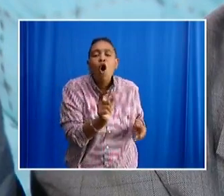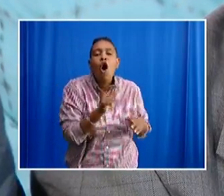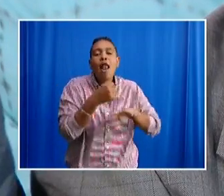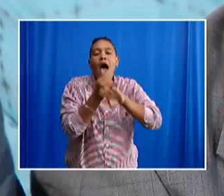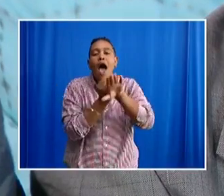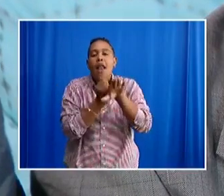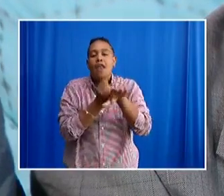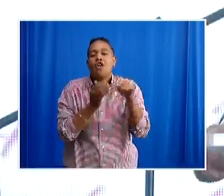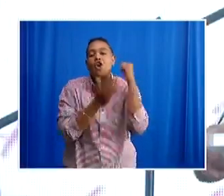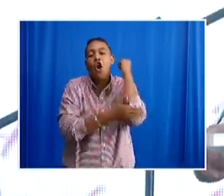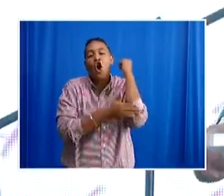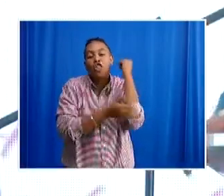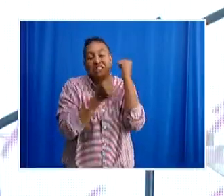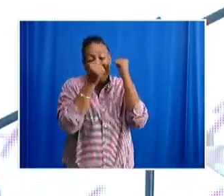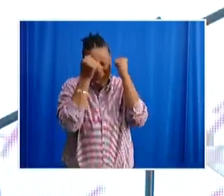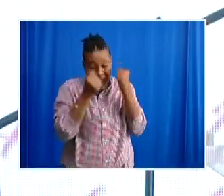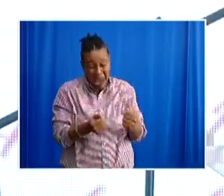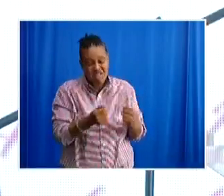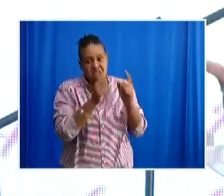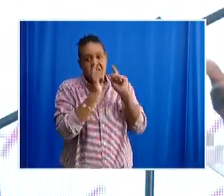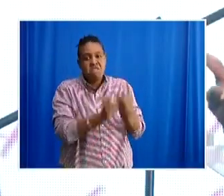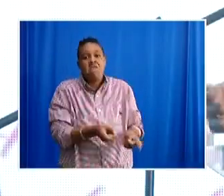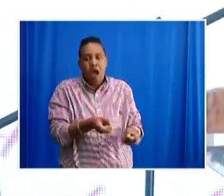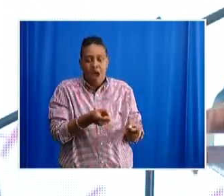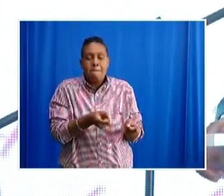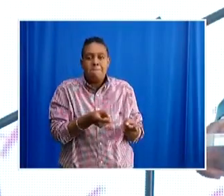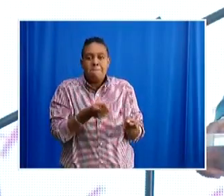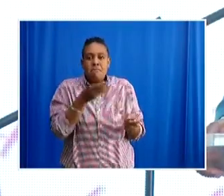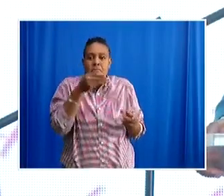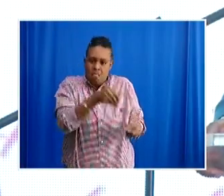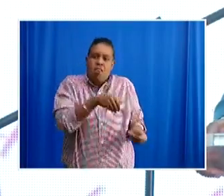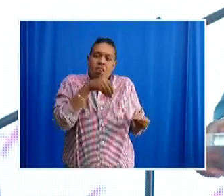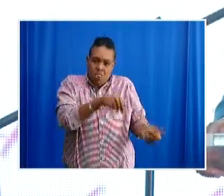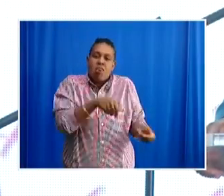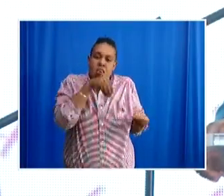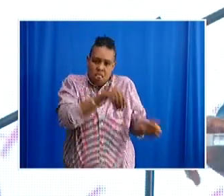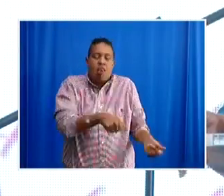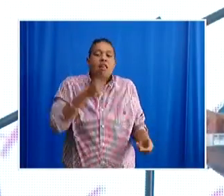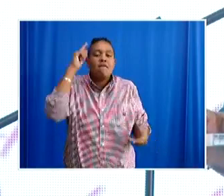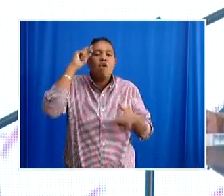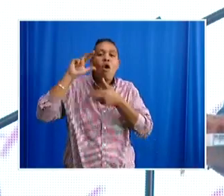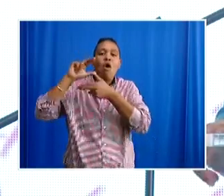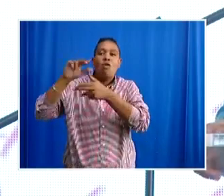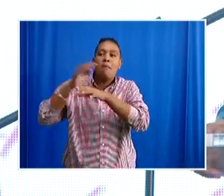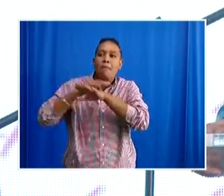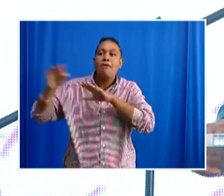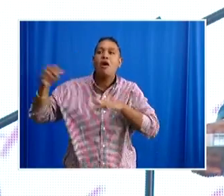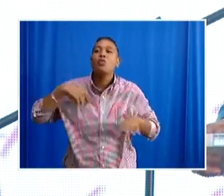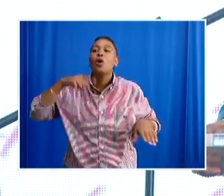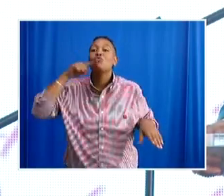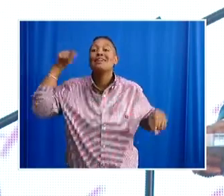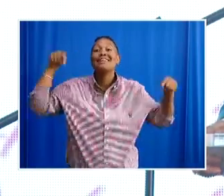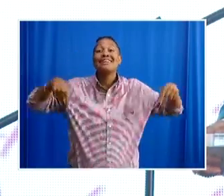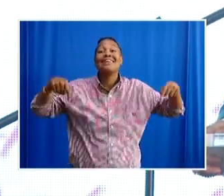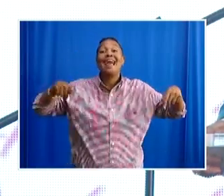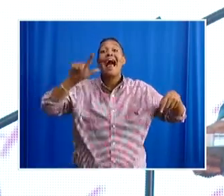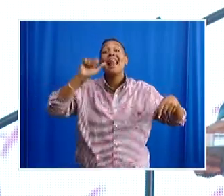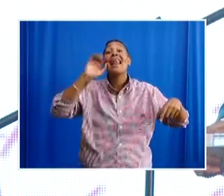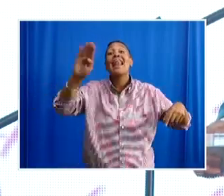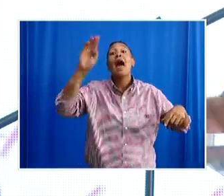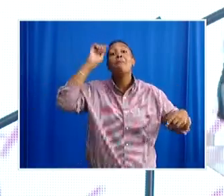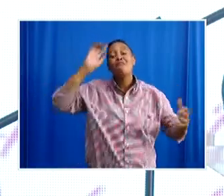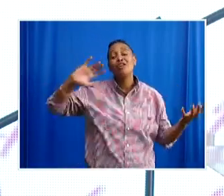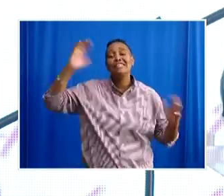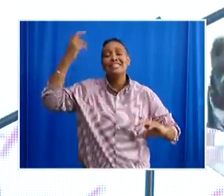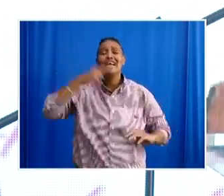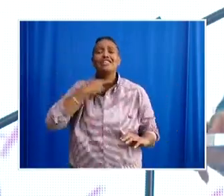states in the Caribbean. This is why our story needs to be told. We're indeed a laboratory for disaster risk. Many of the solutions